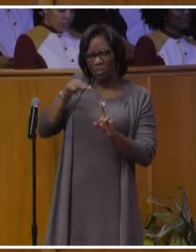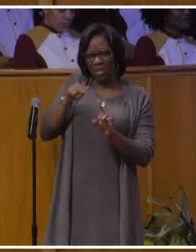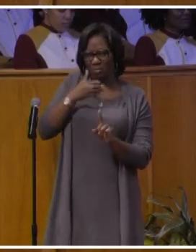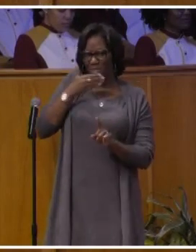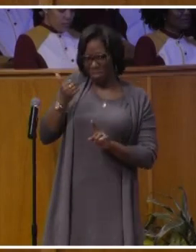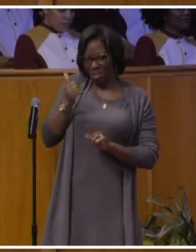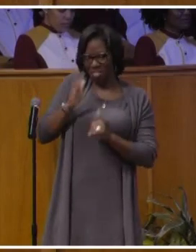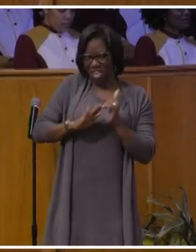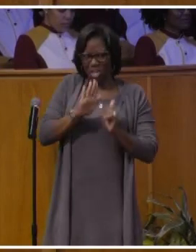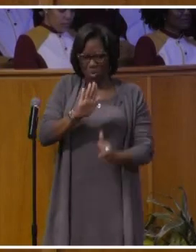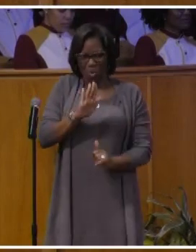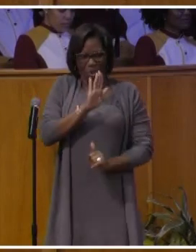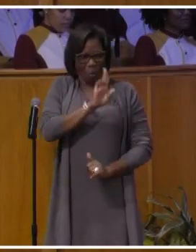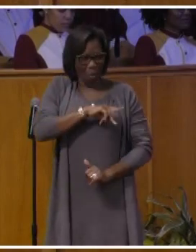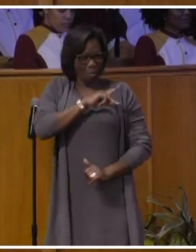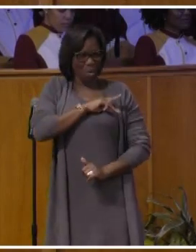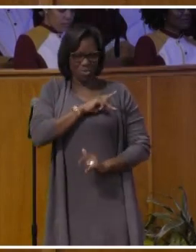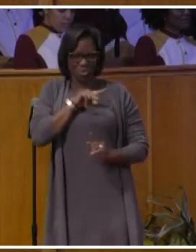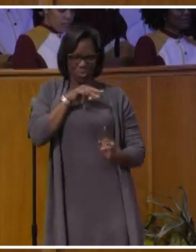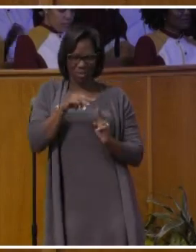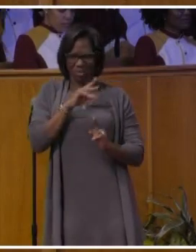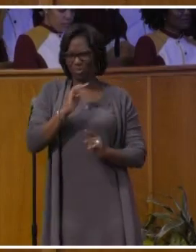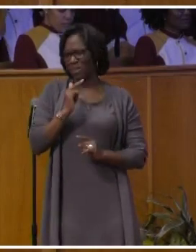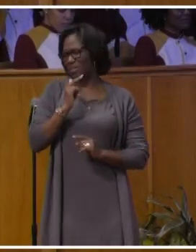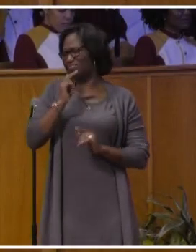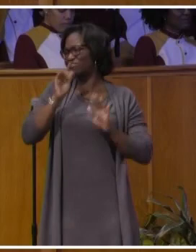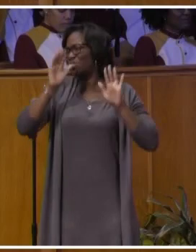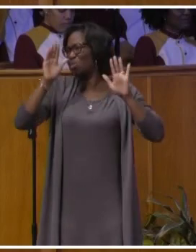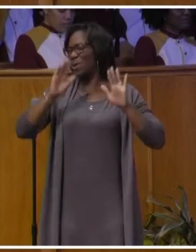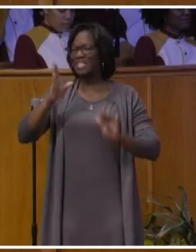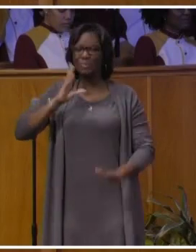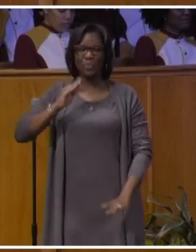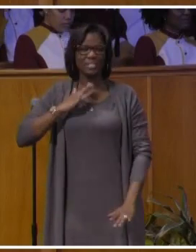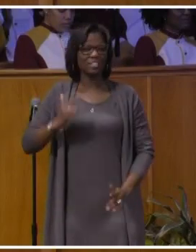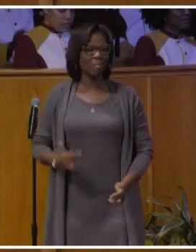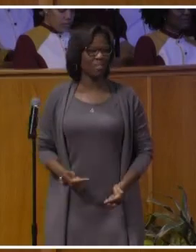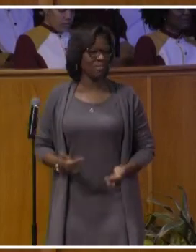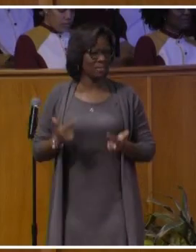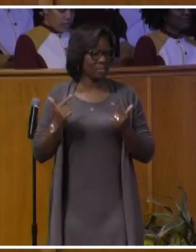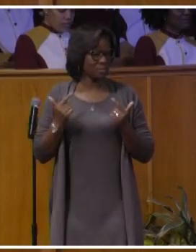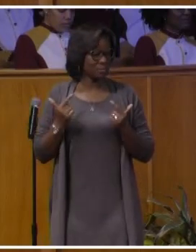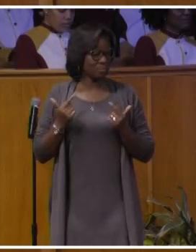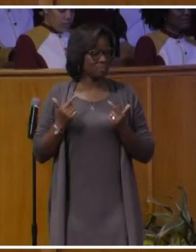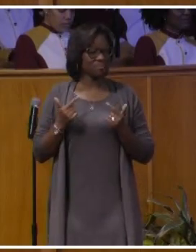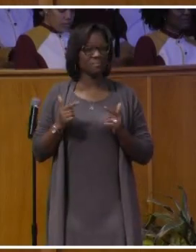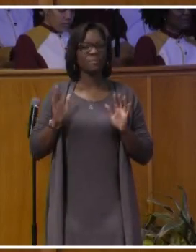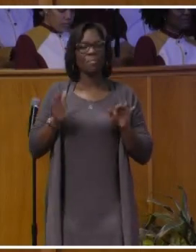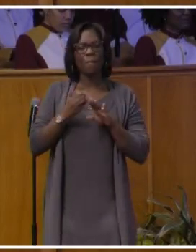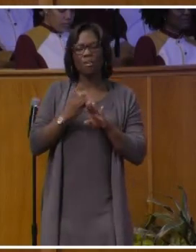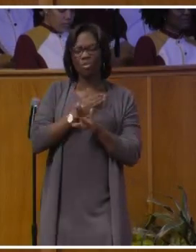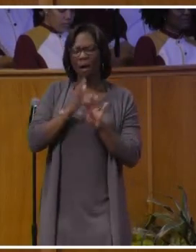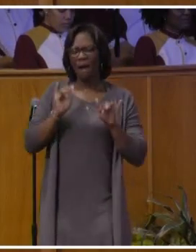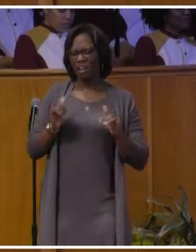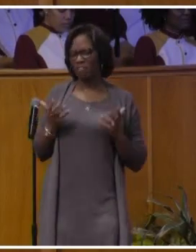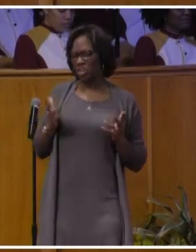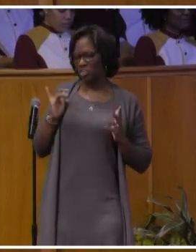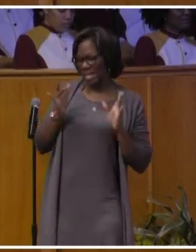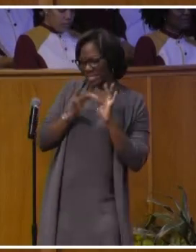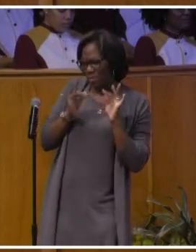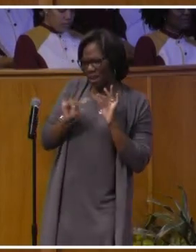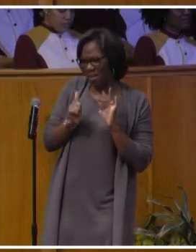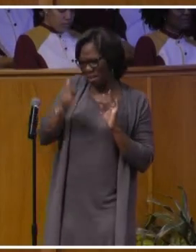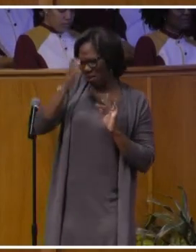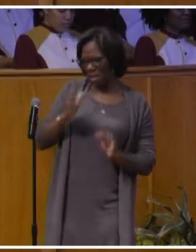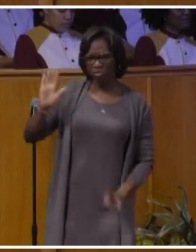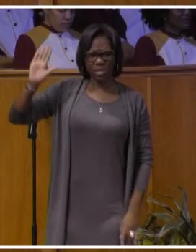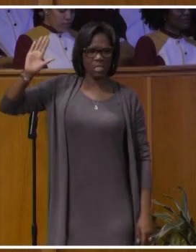with them, it is arguably one of the greatest experiences of my life. And Pat, before I can finish, another young man